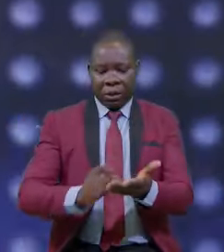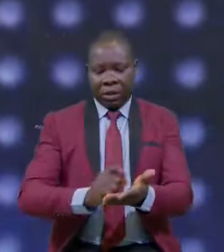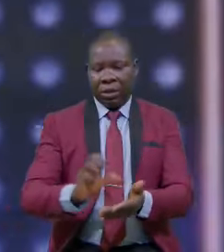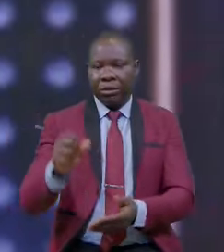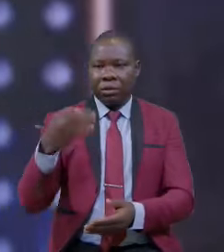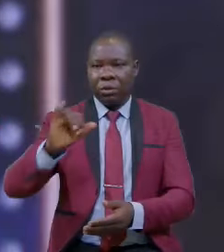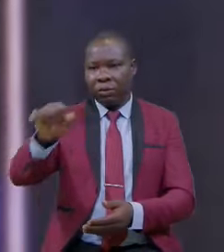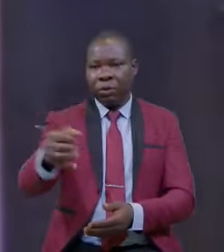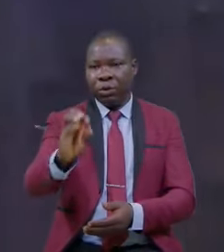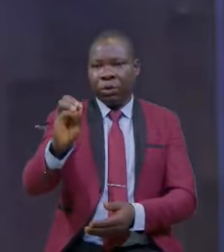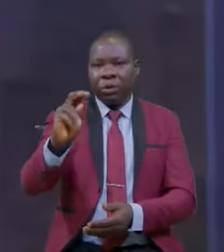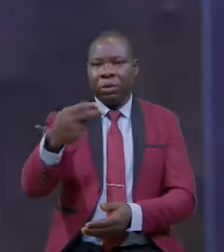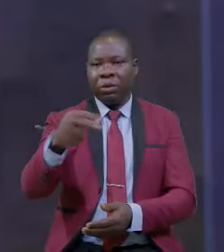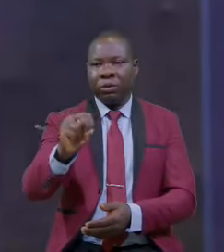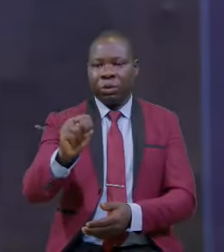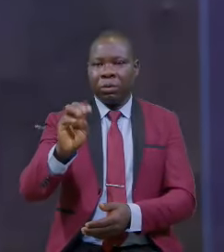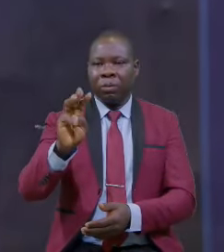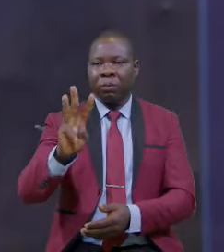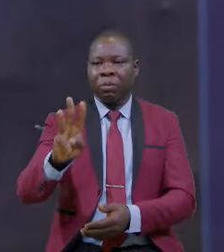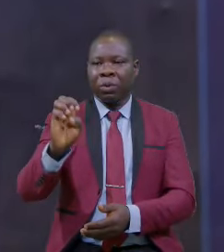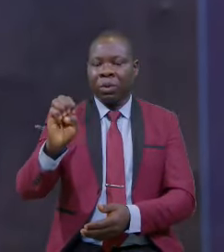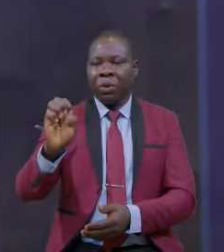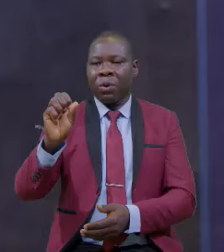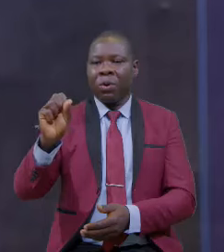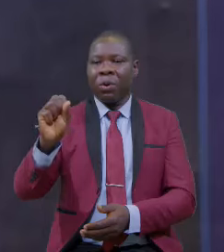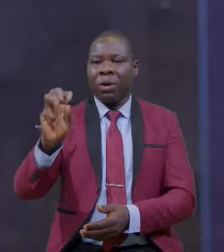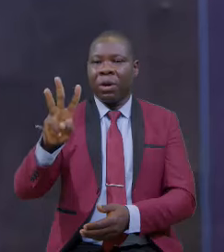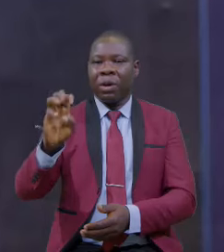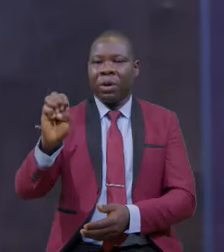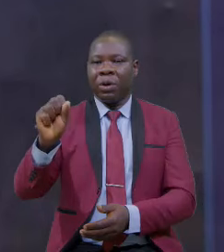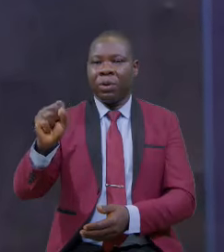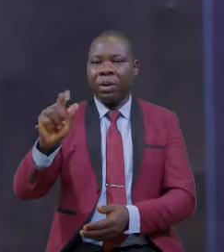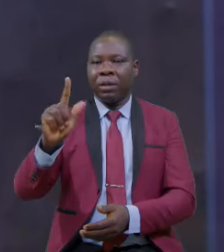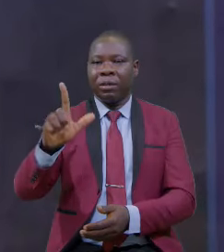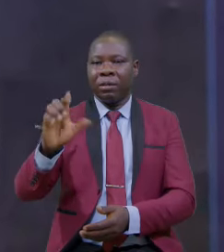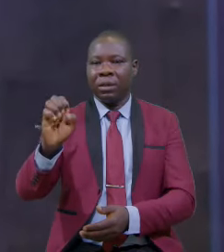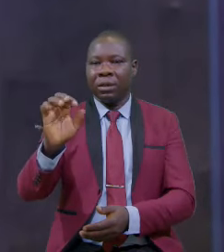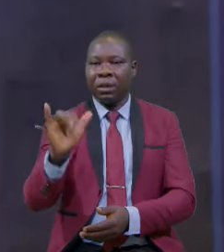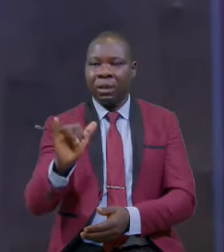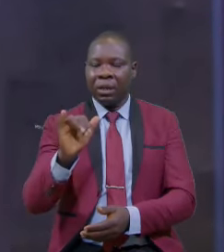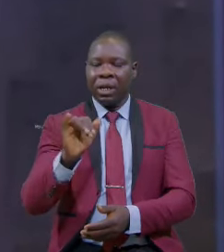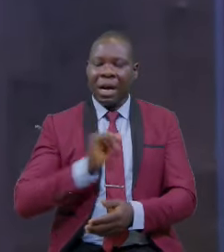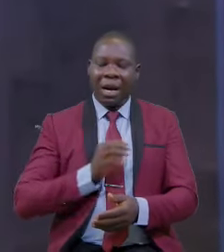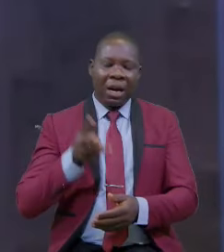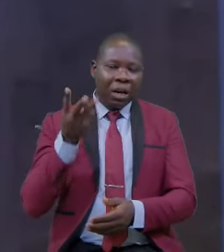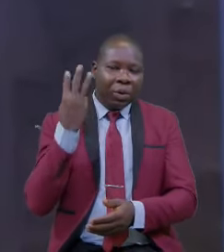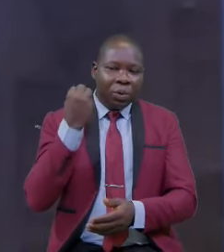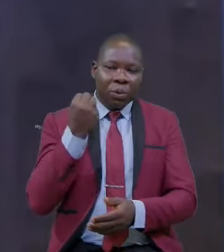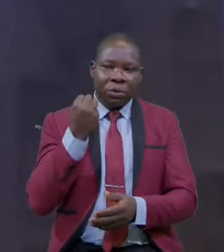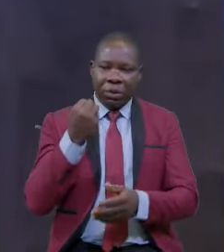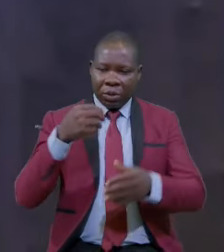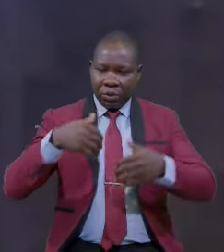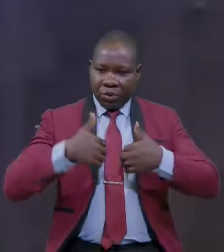that time, you know, much, much younger, I read Wesley like I studied